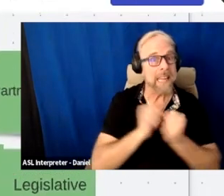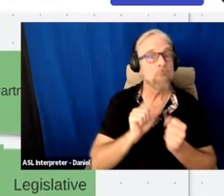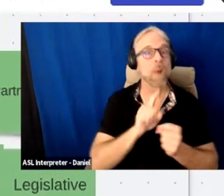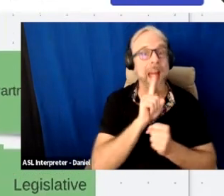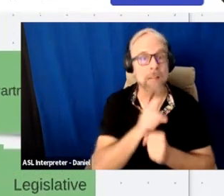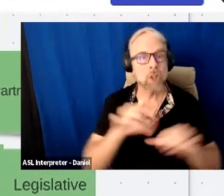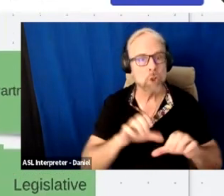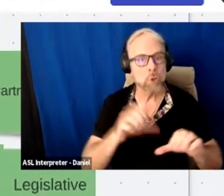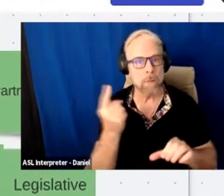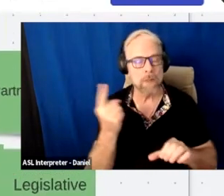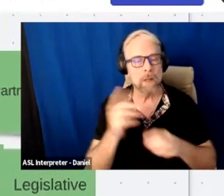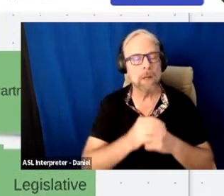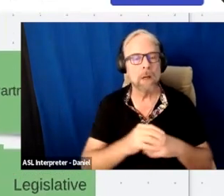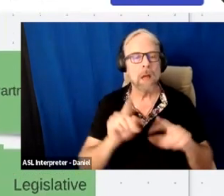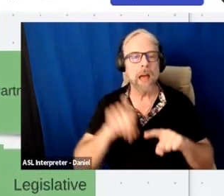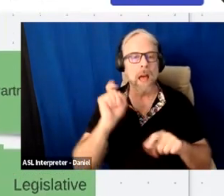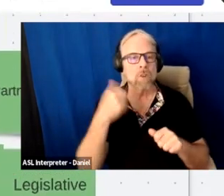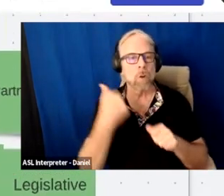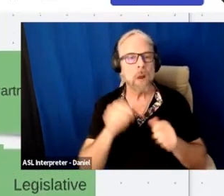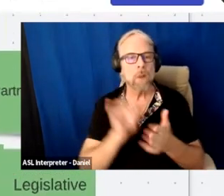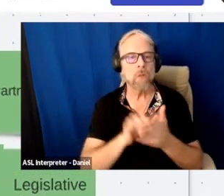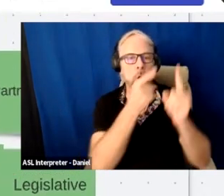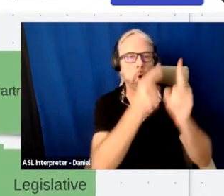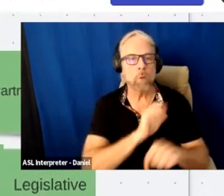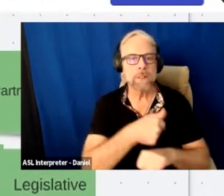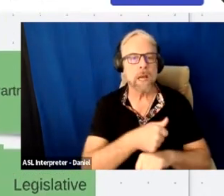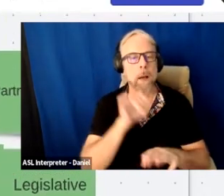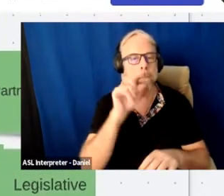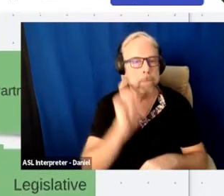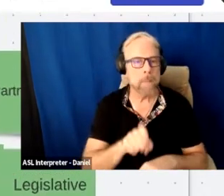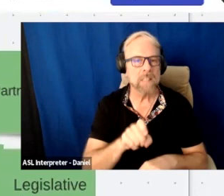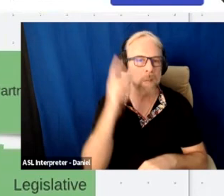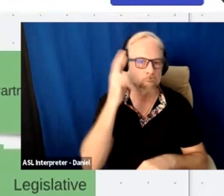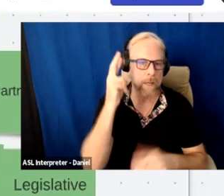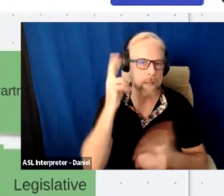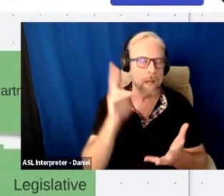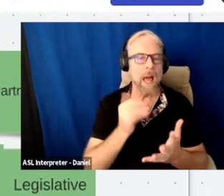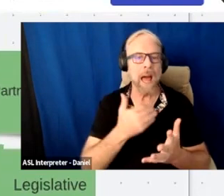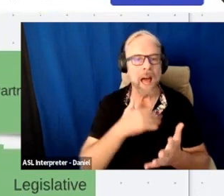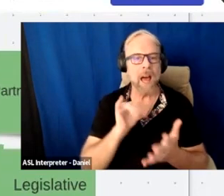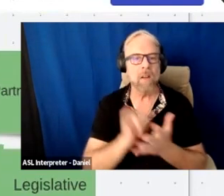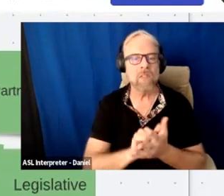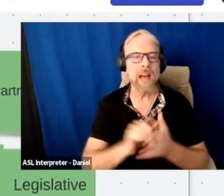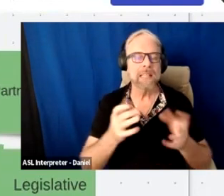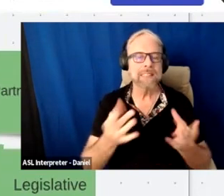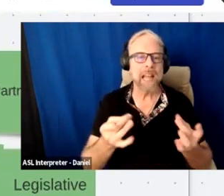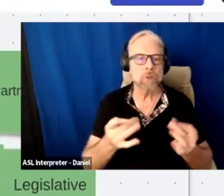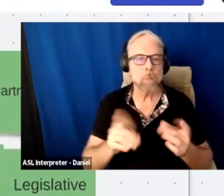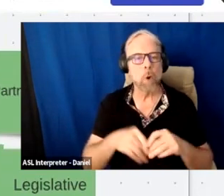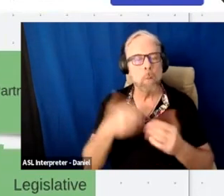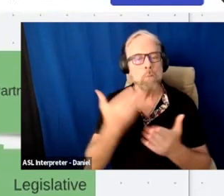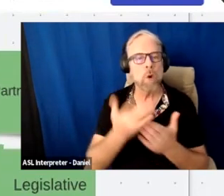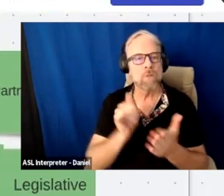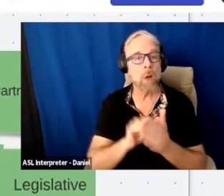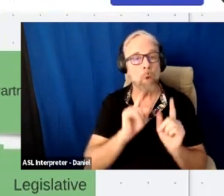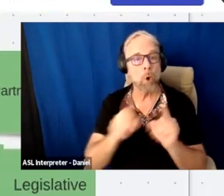we also have to remember that those goals that we set must be realistic to have that tangible proof that we're going the right direction, right?